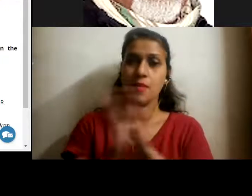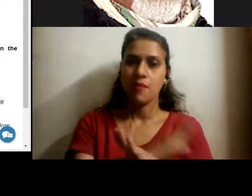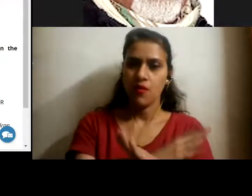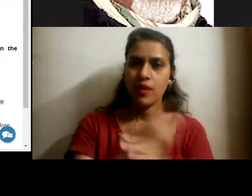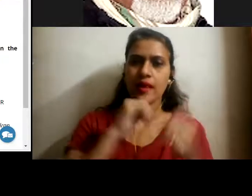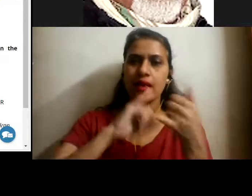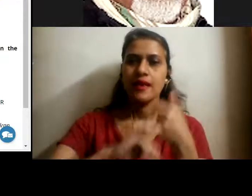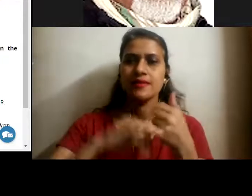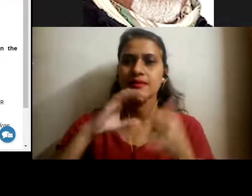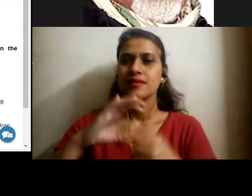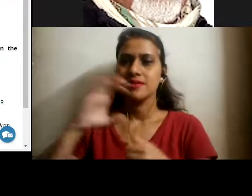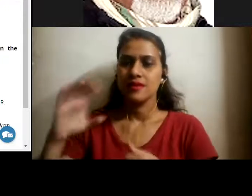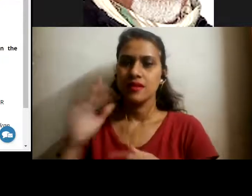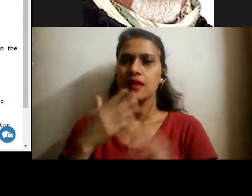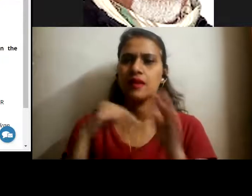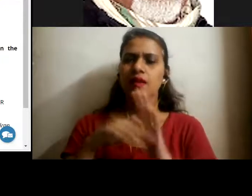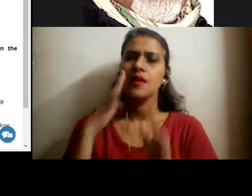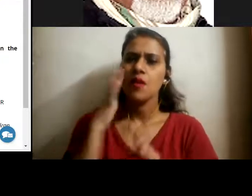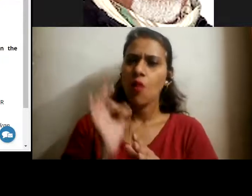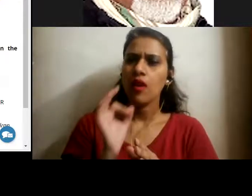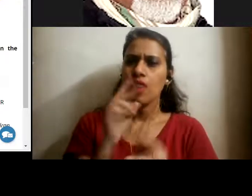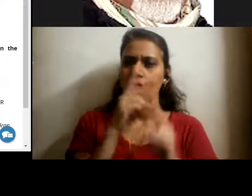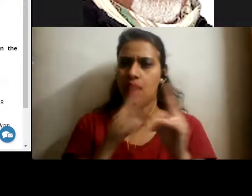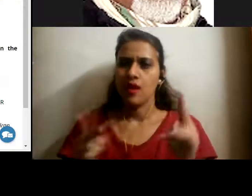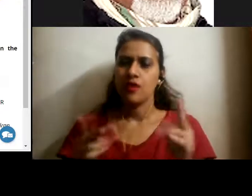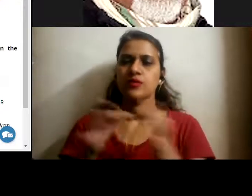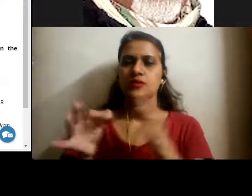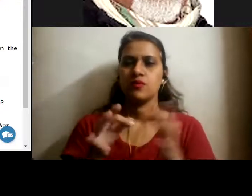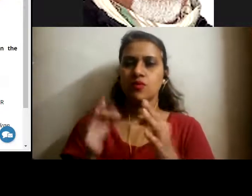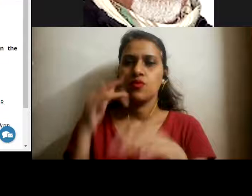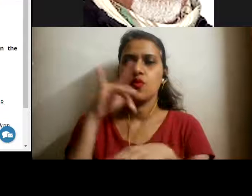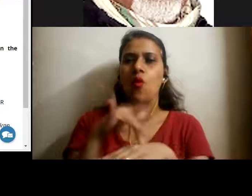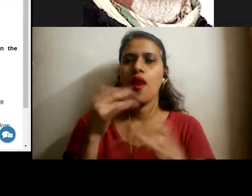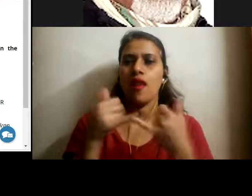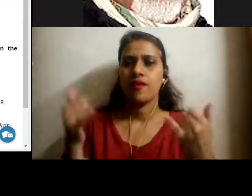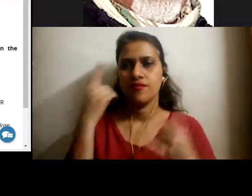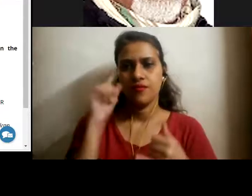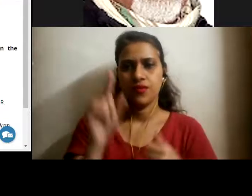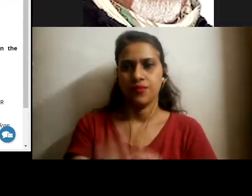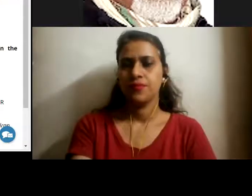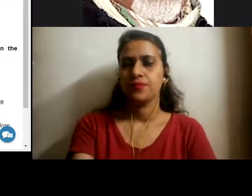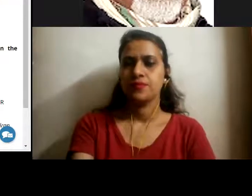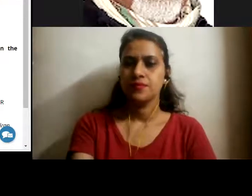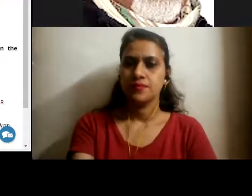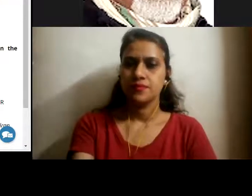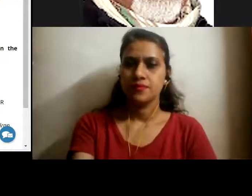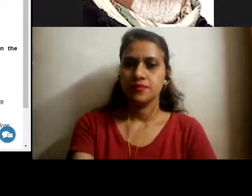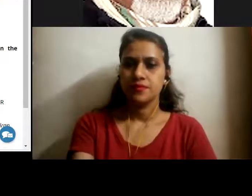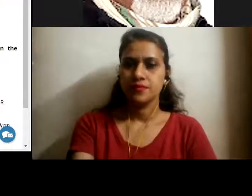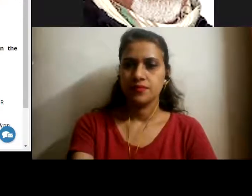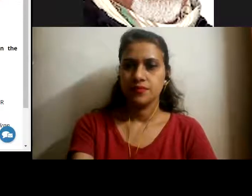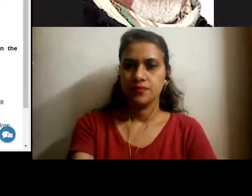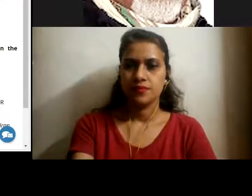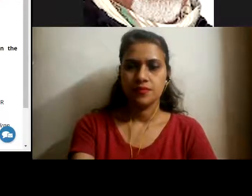Online, the other important sections of SEC Online.